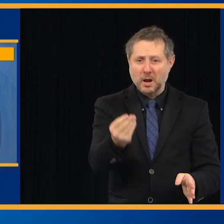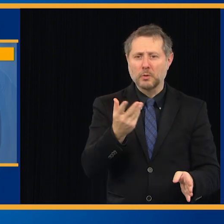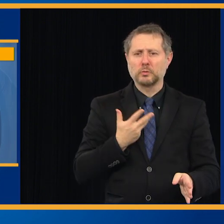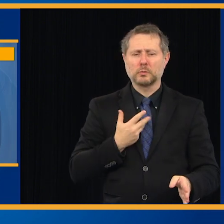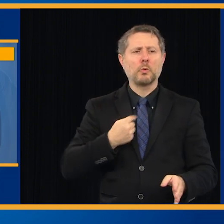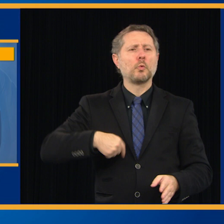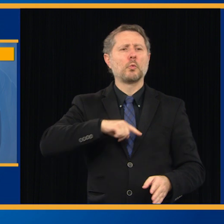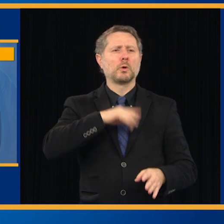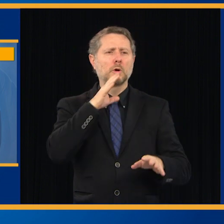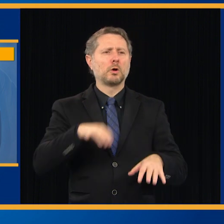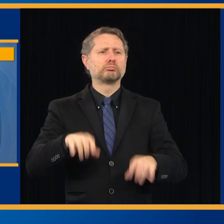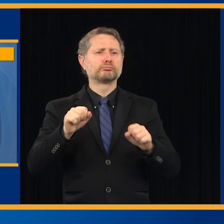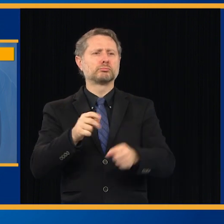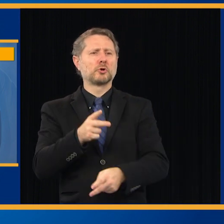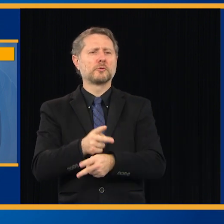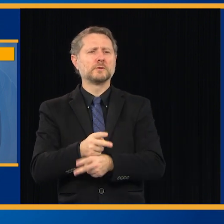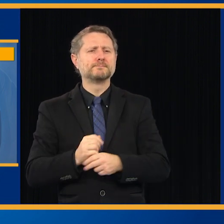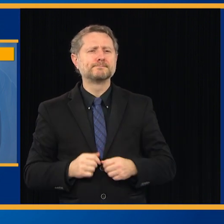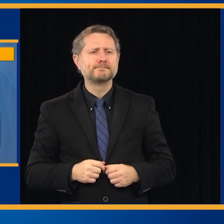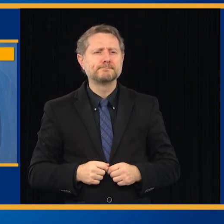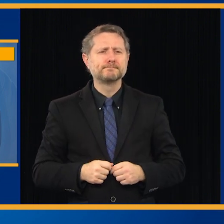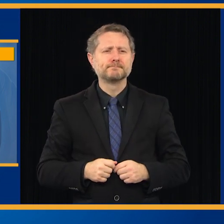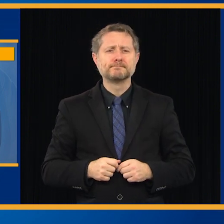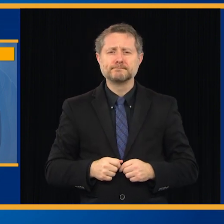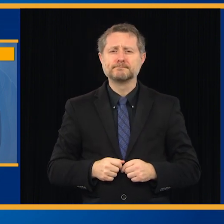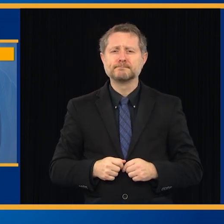facility that has it.